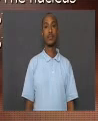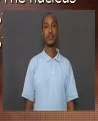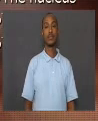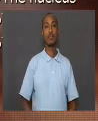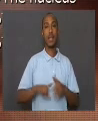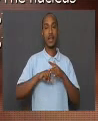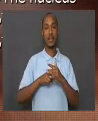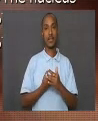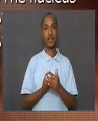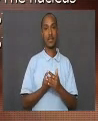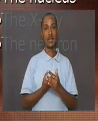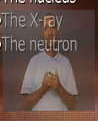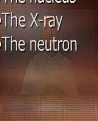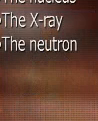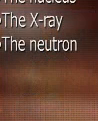Begin.